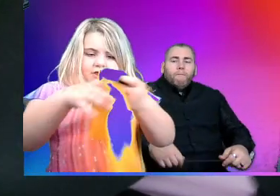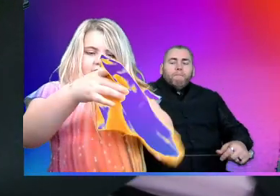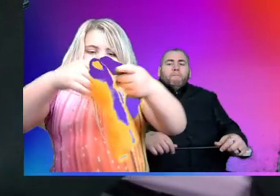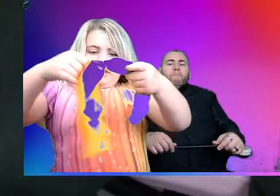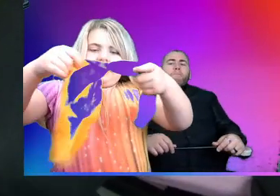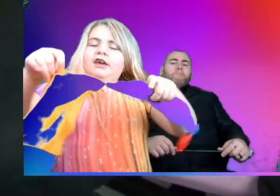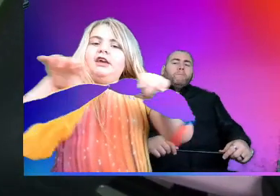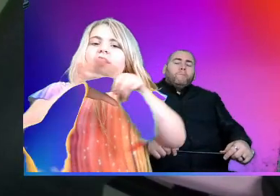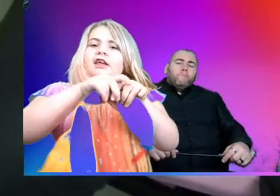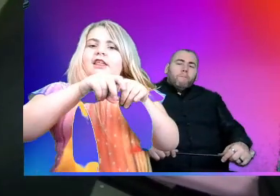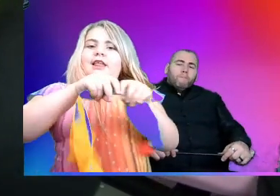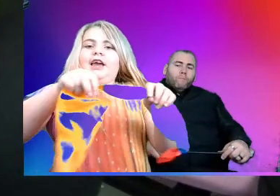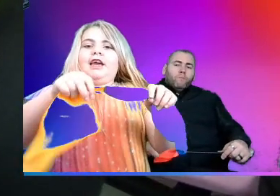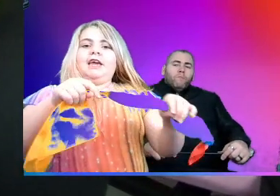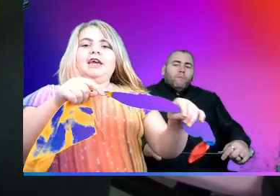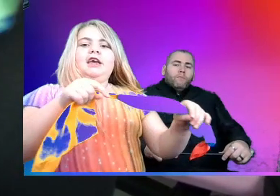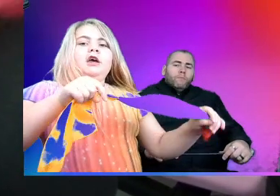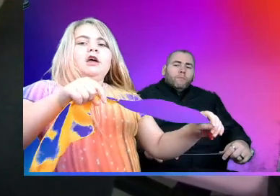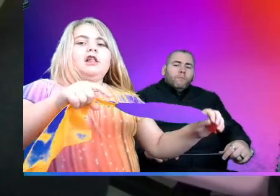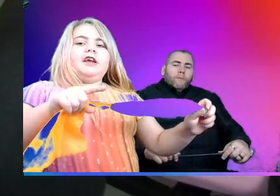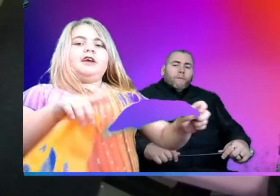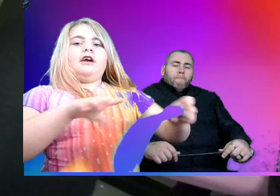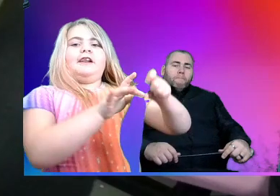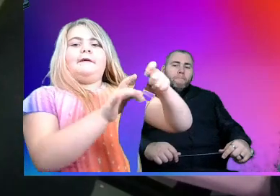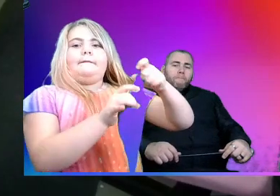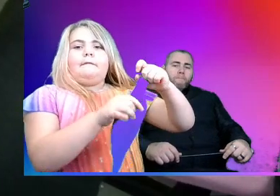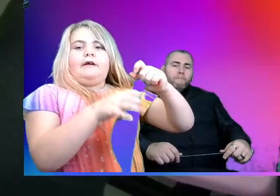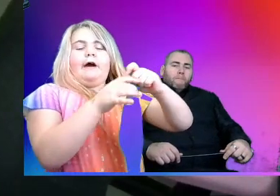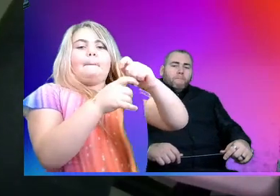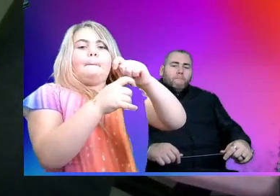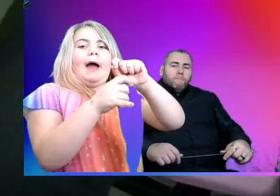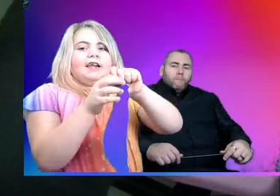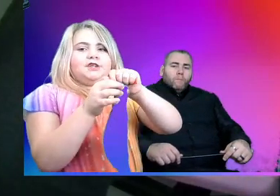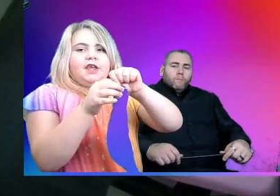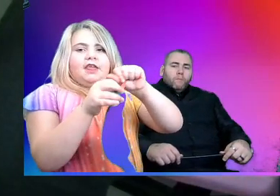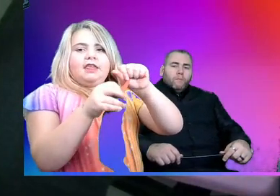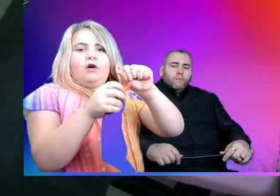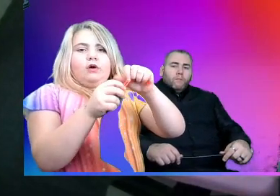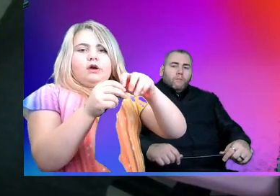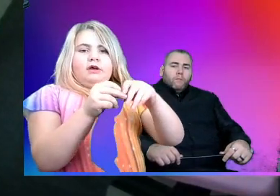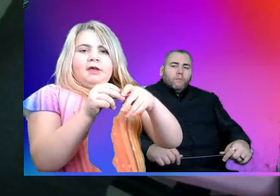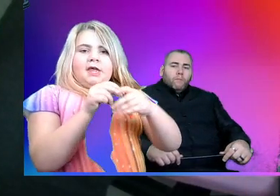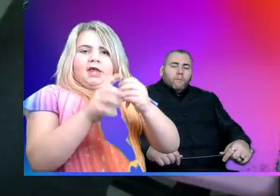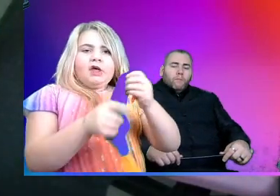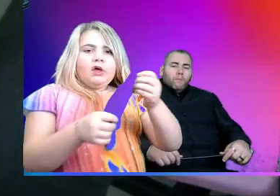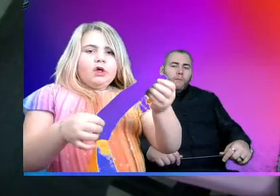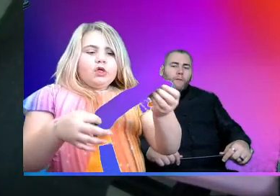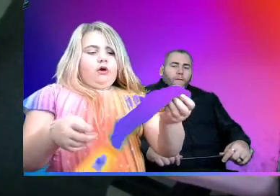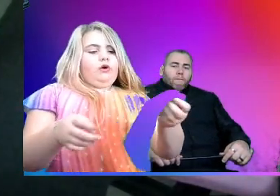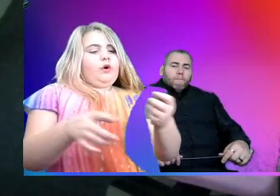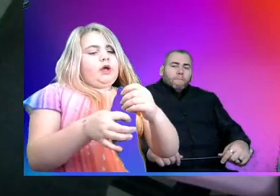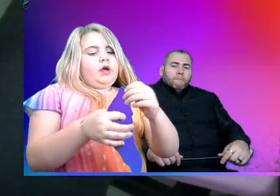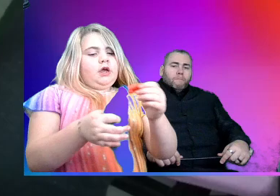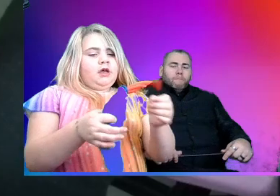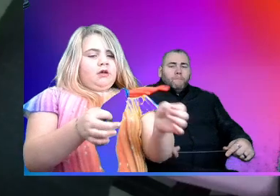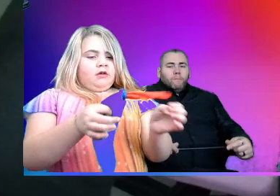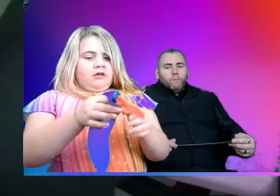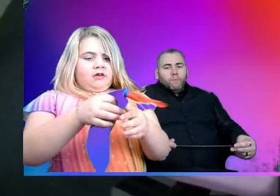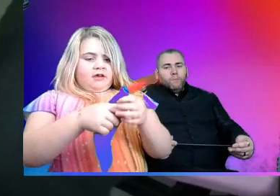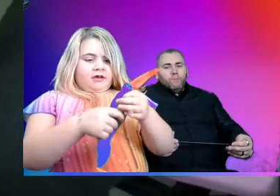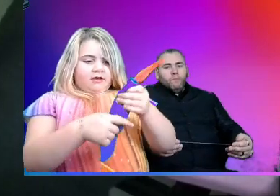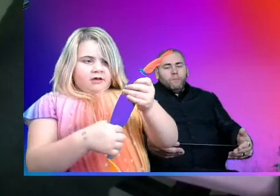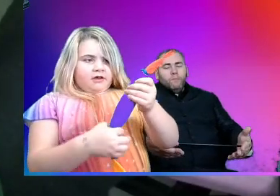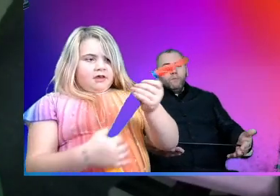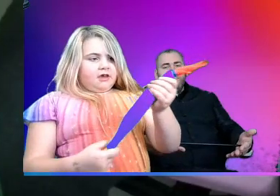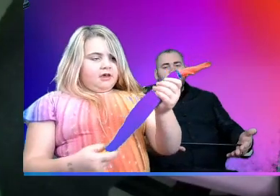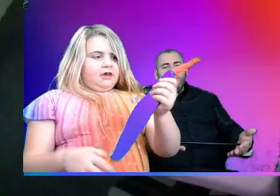So this is a, like, kind of a magic silk. So.